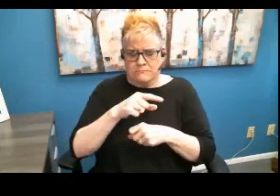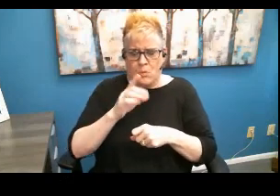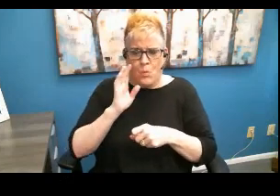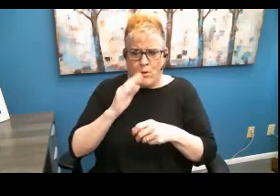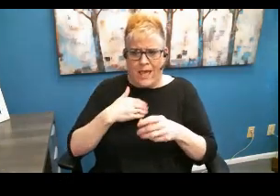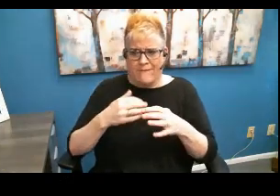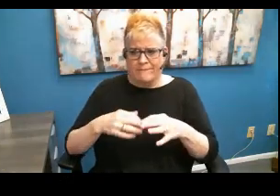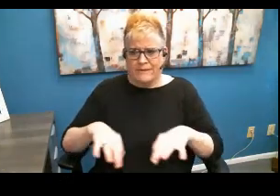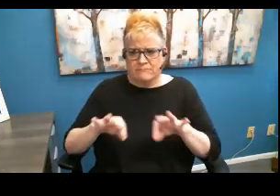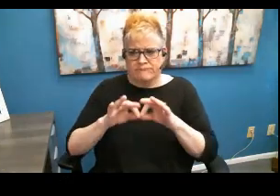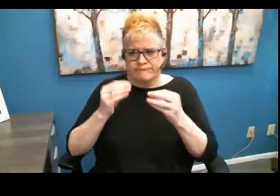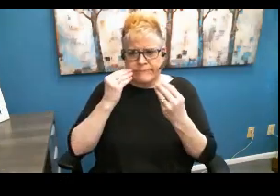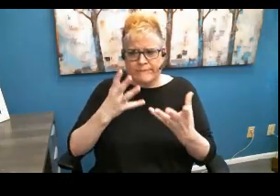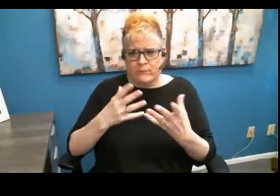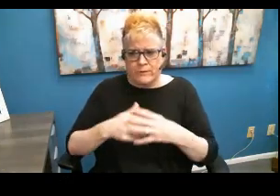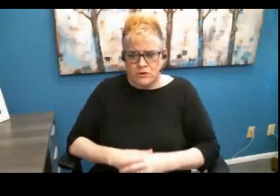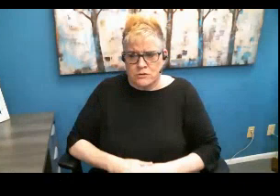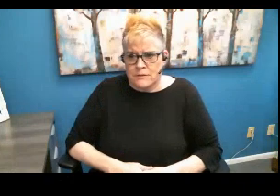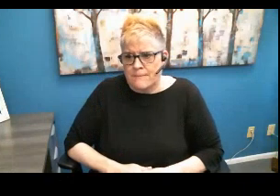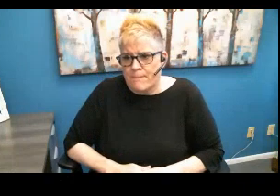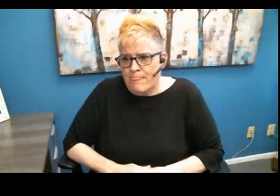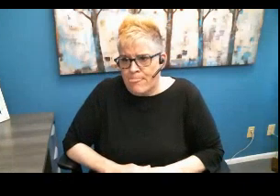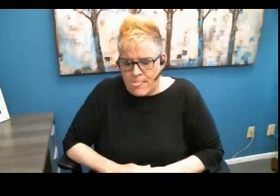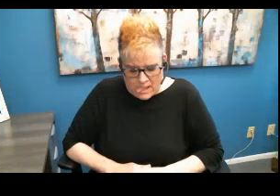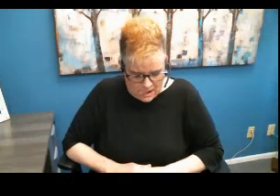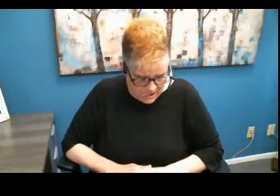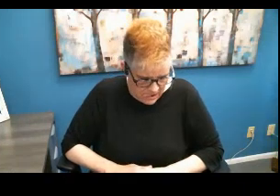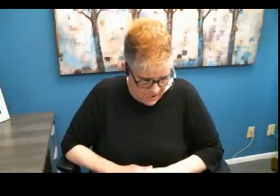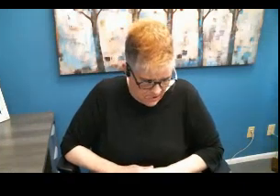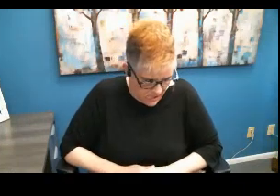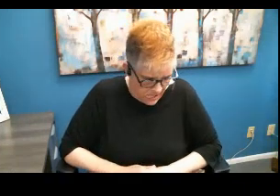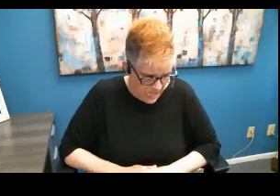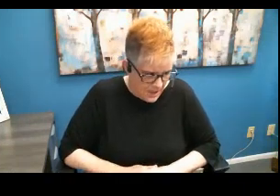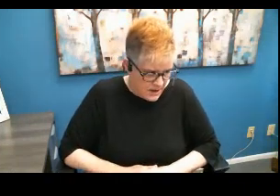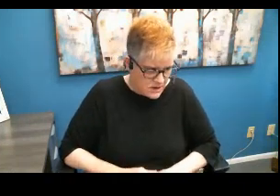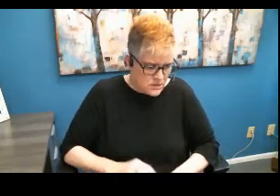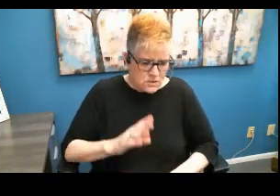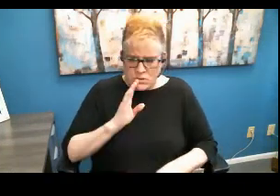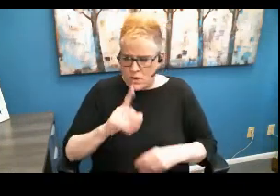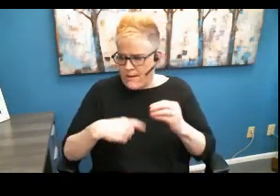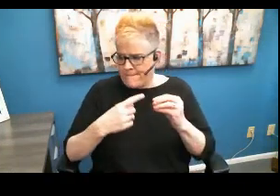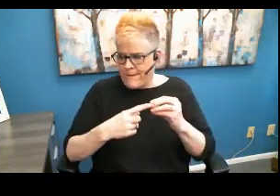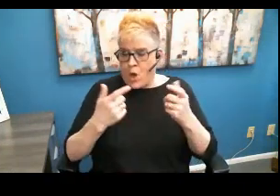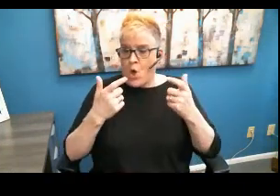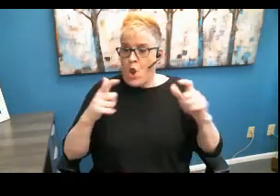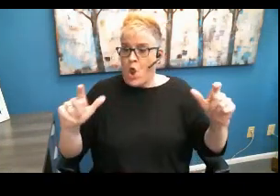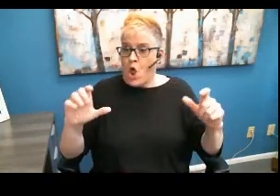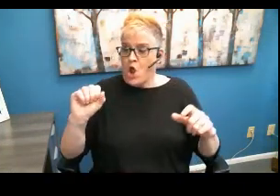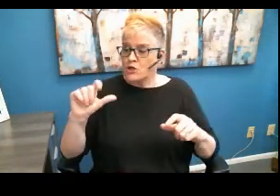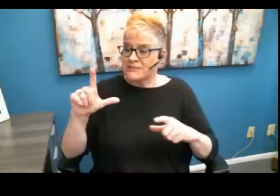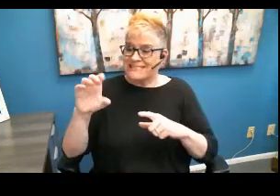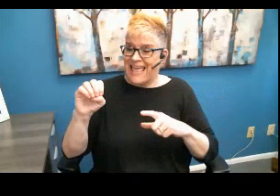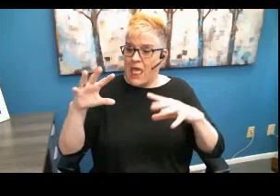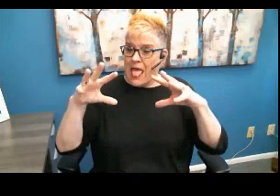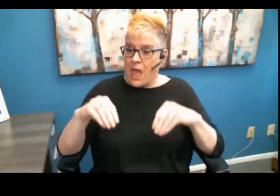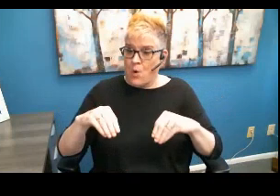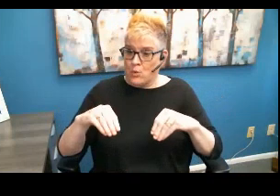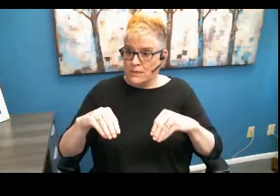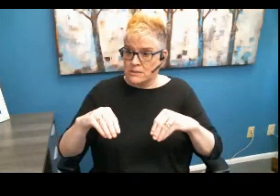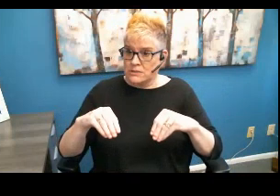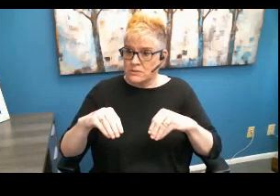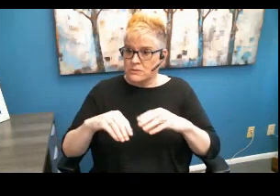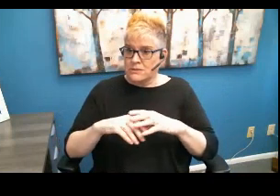information. So let's go there. When we're talking about a large scale disruption, a large scale outage, because that's where we're going